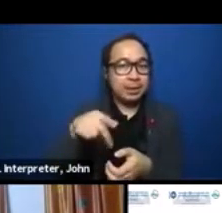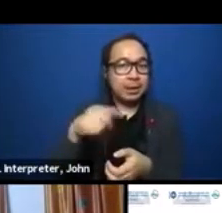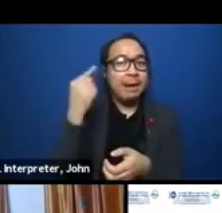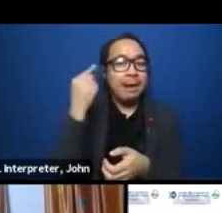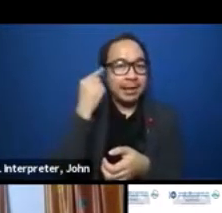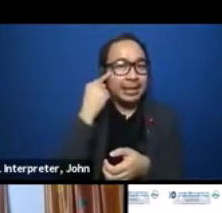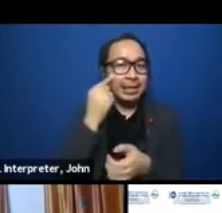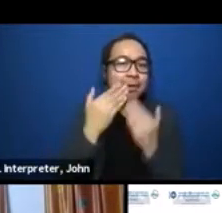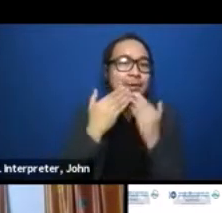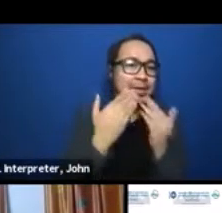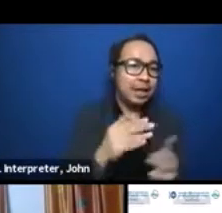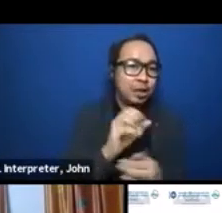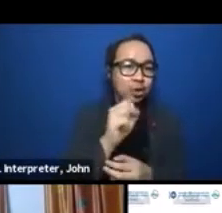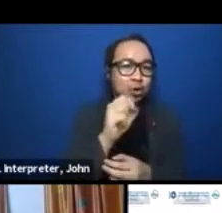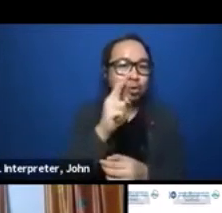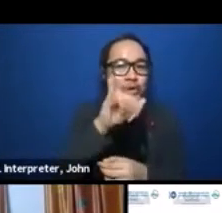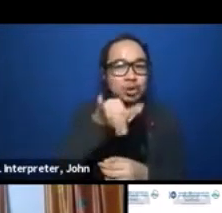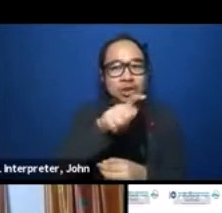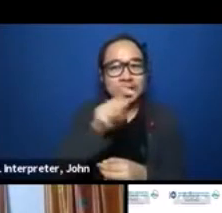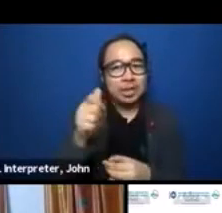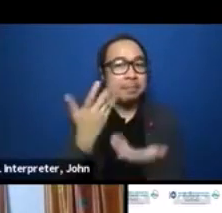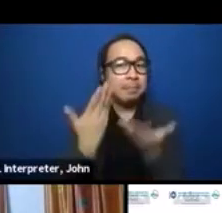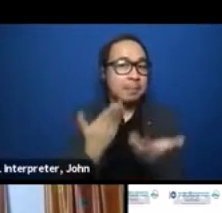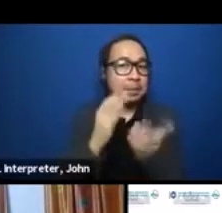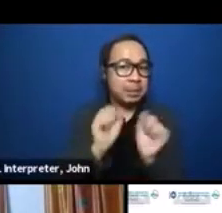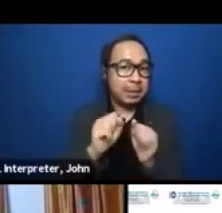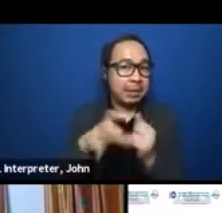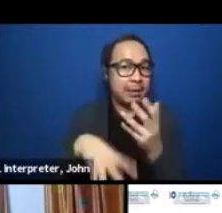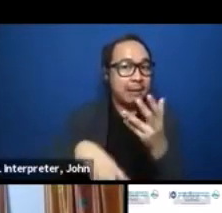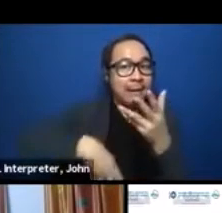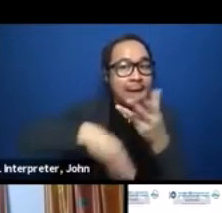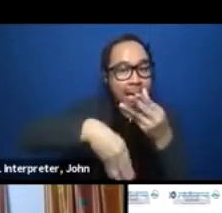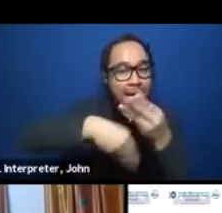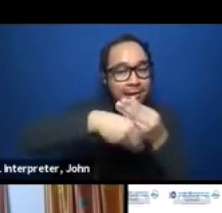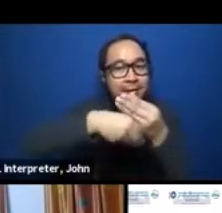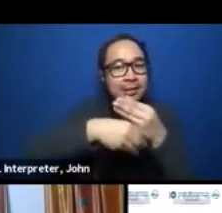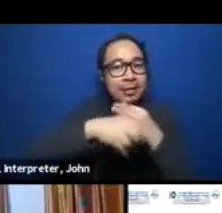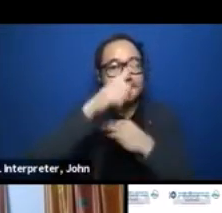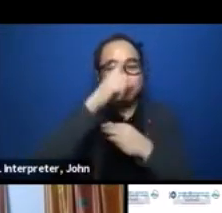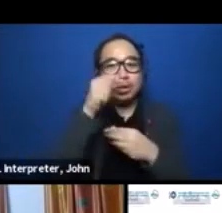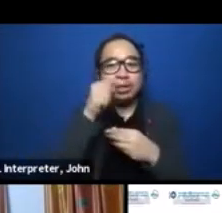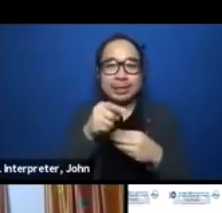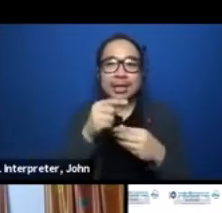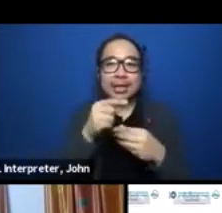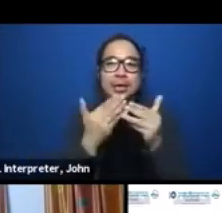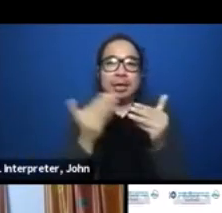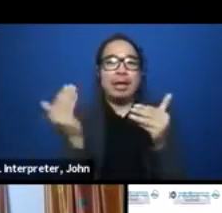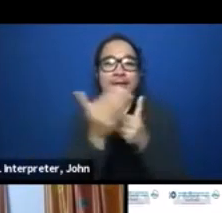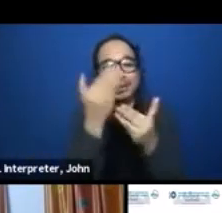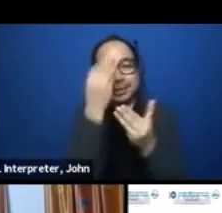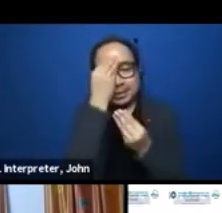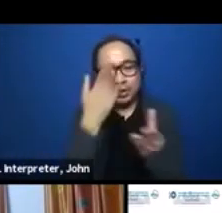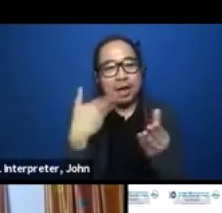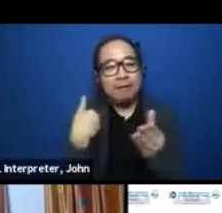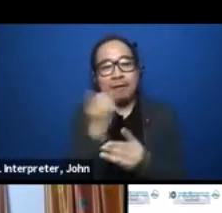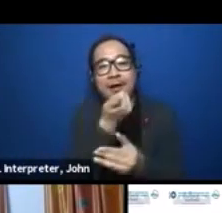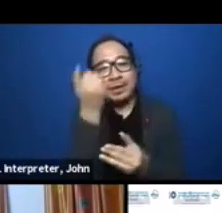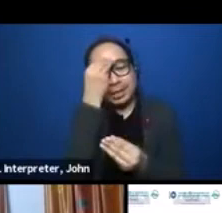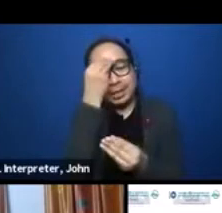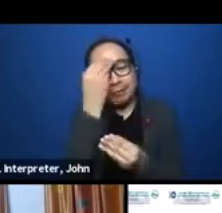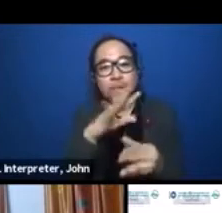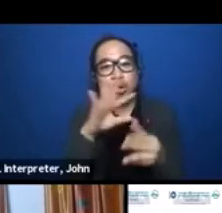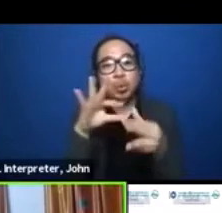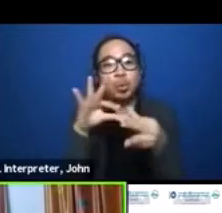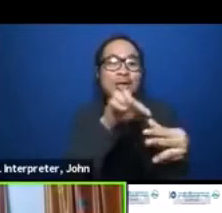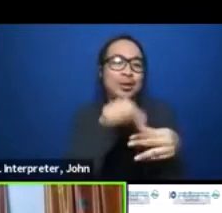and then you can add on more because you have that very advanced sort of information. Thank you.